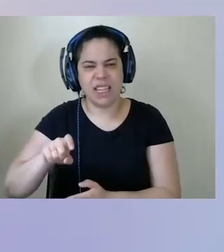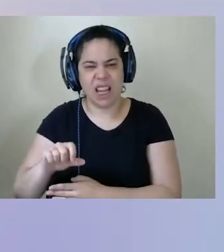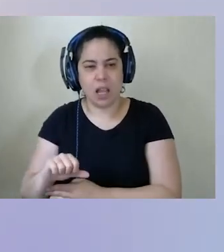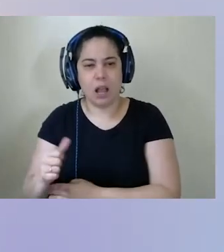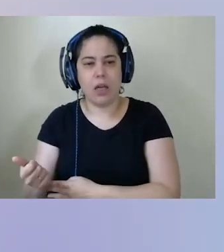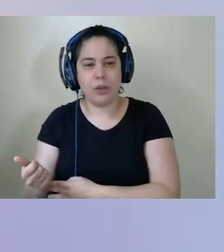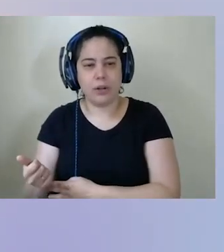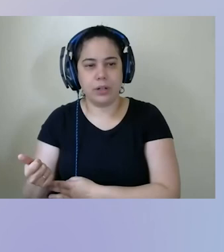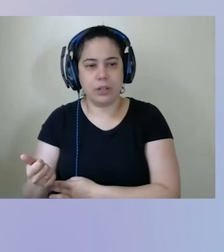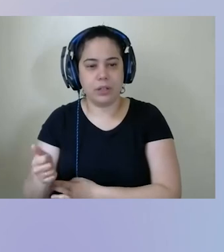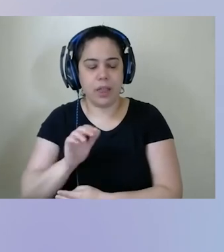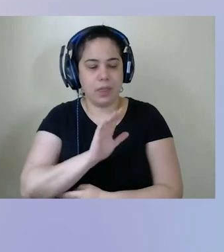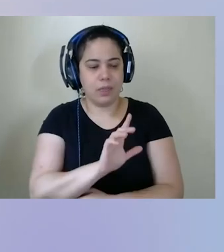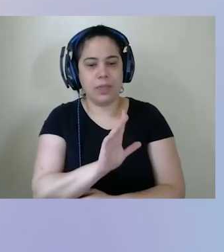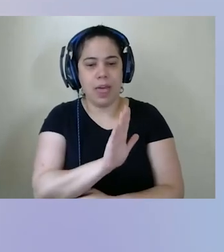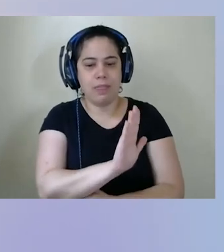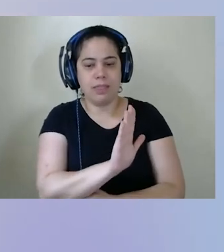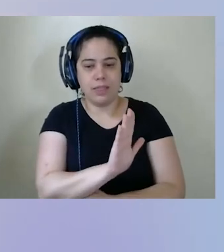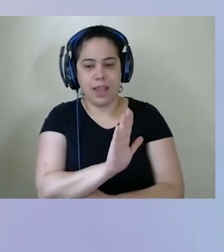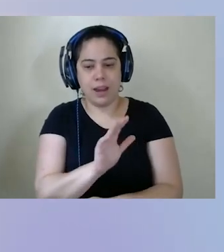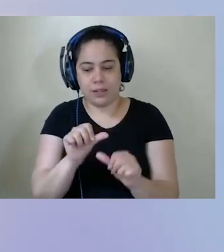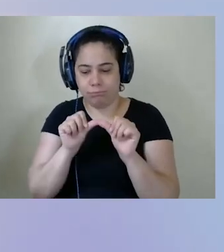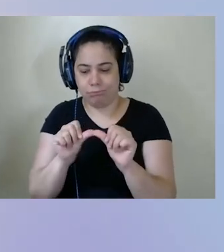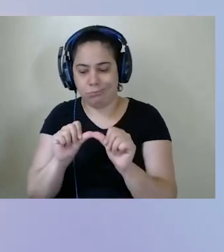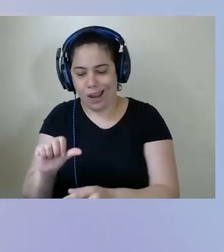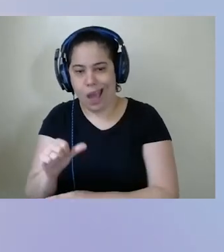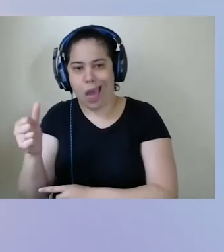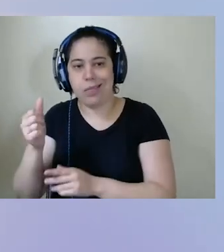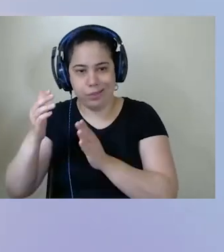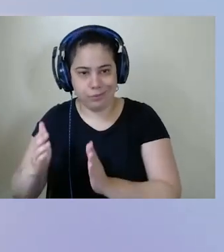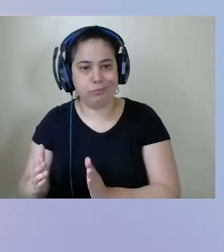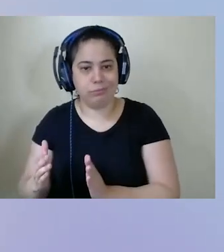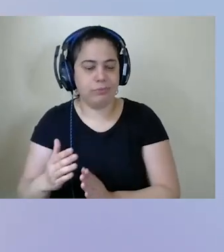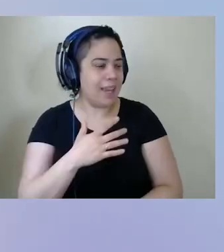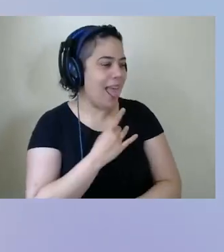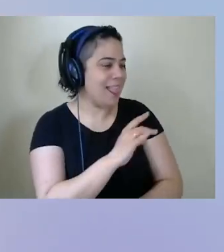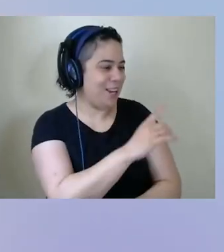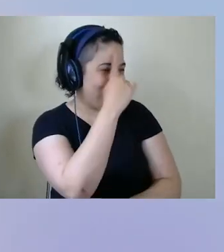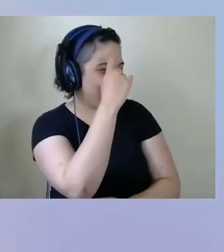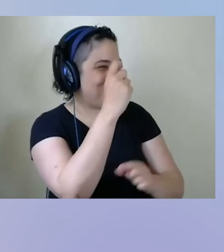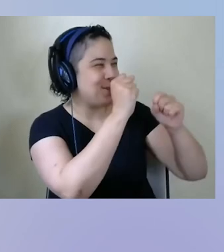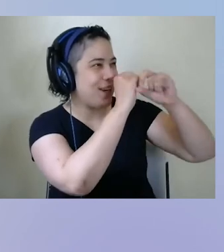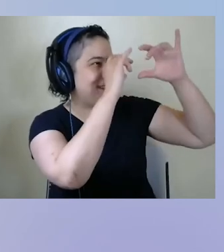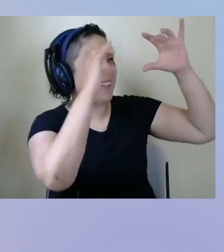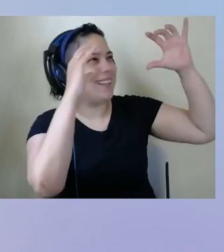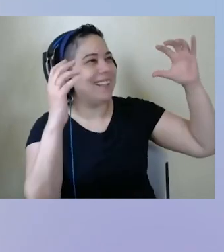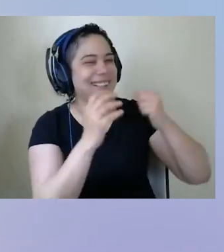they need their devoted other. Yeah, great. I like the dream. So yeah, I